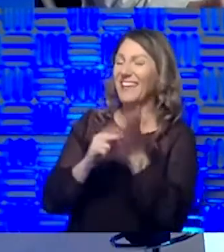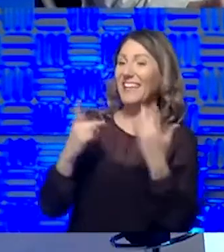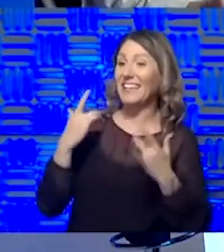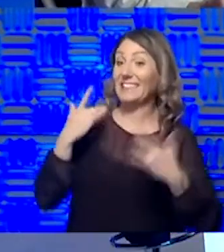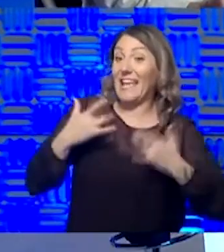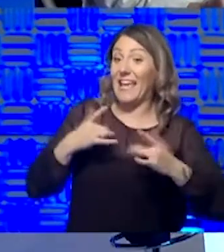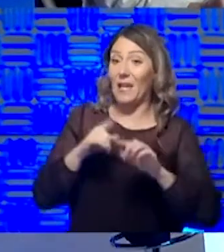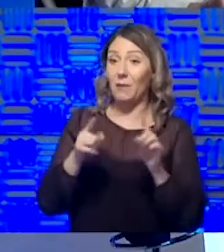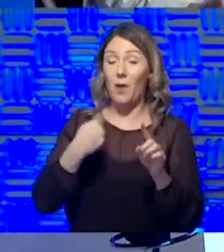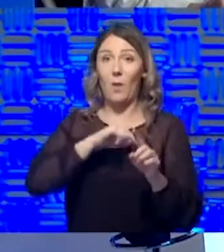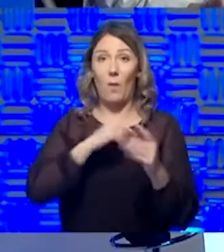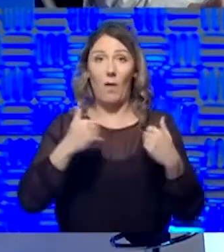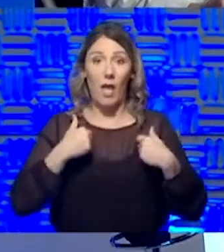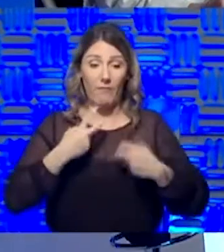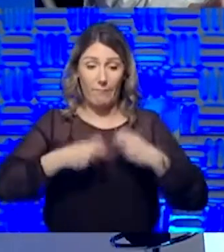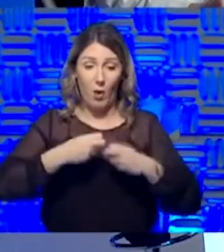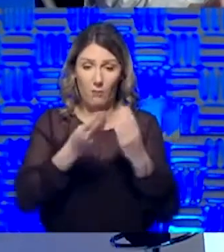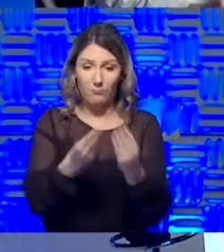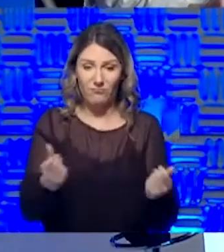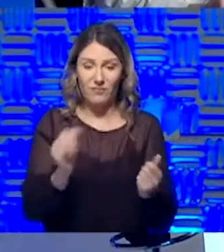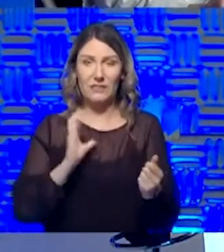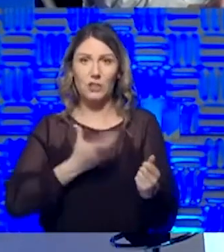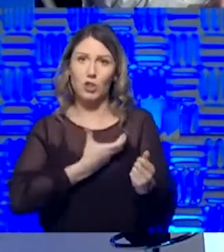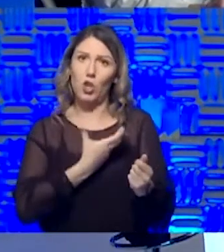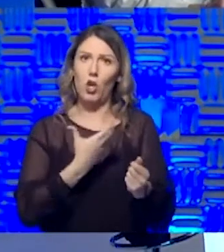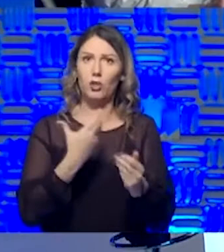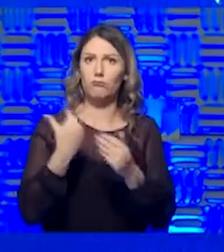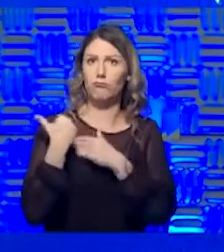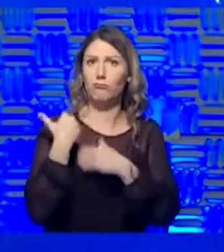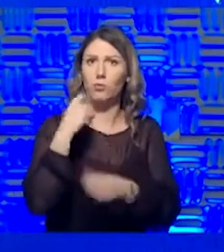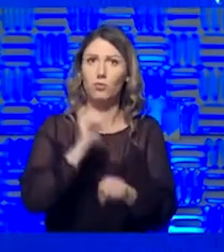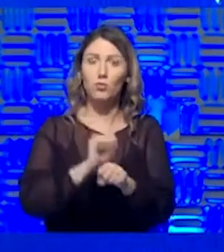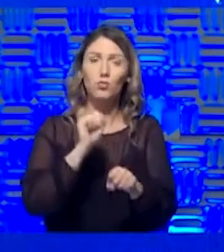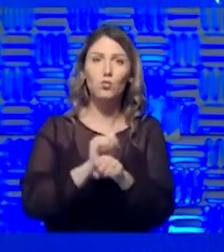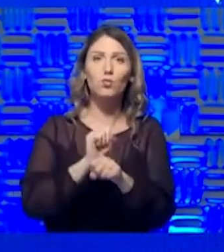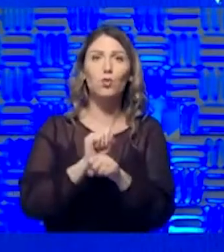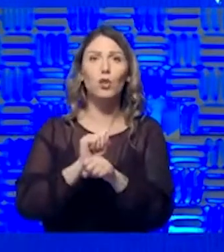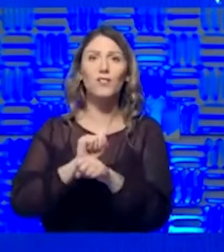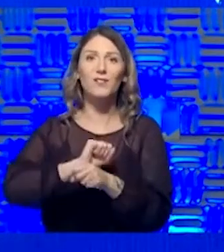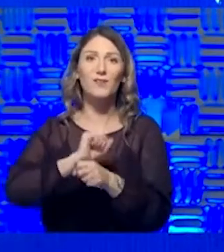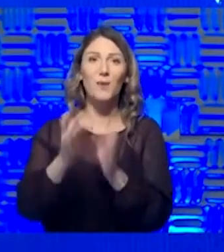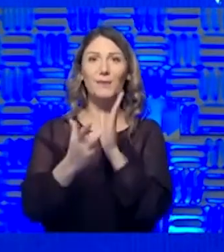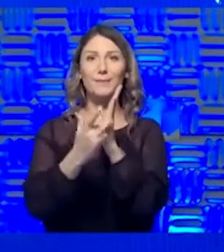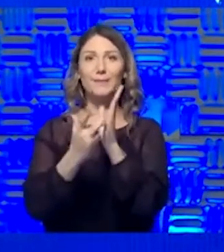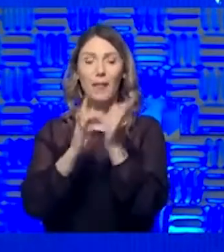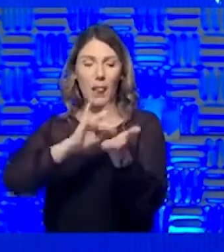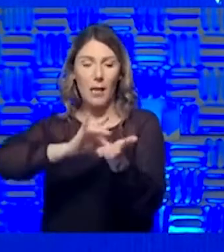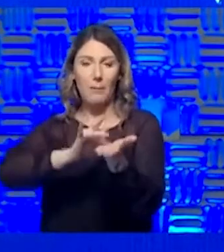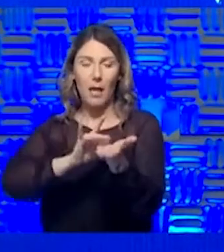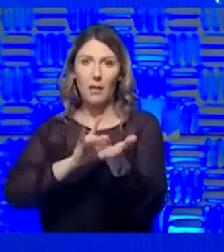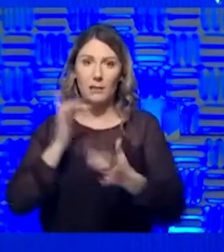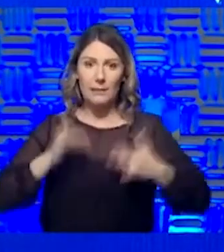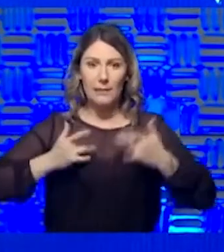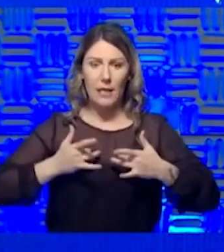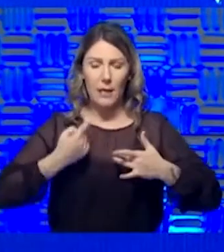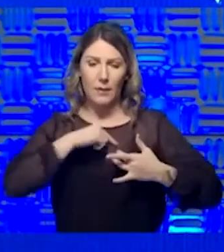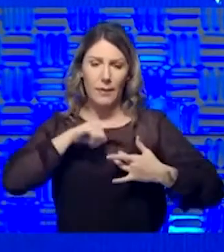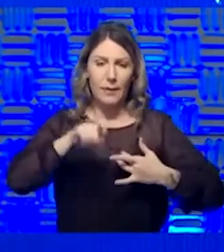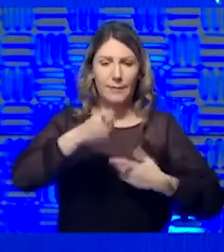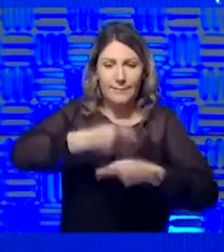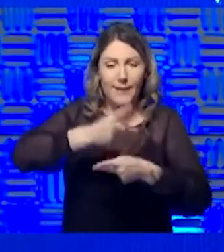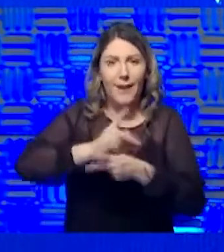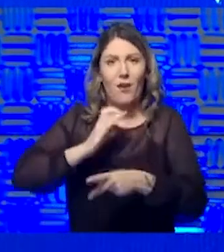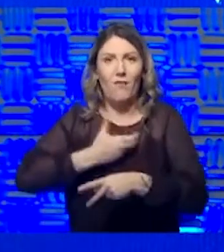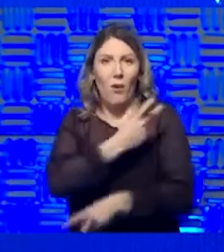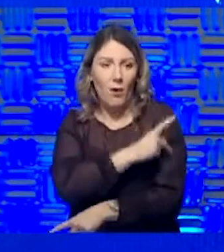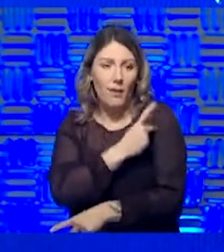because we have a problem to solve, and that's our job. Yep. I think telemedicine has excited us because it's been our job to take care of people, and we've been able to do that